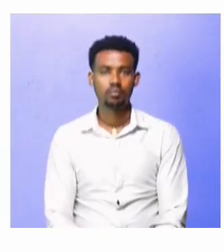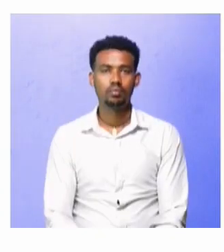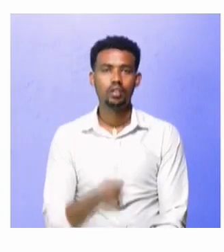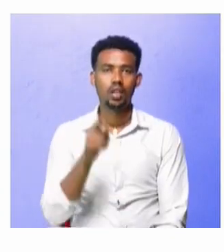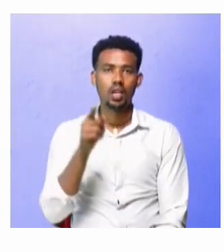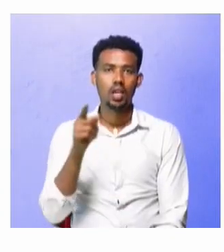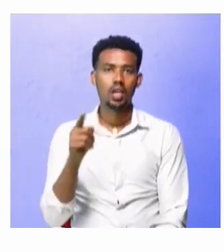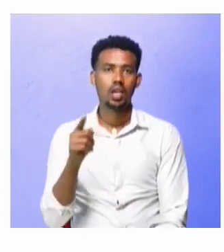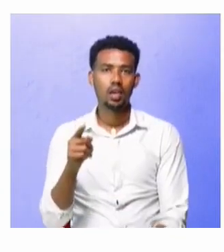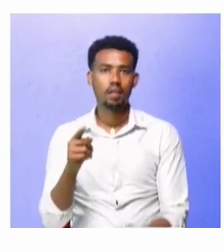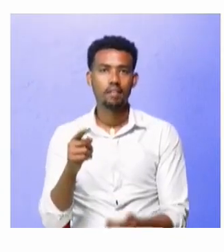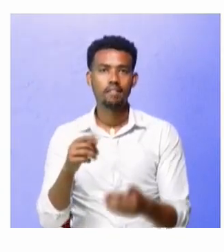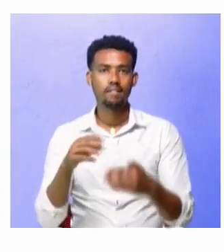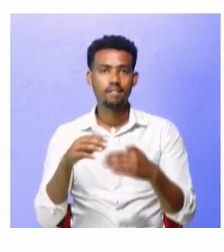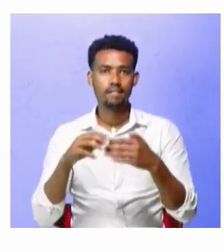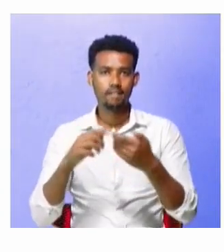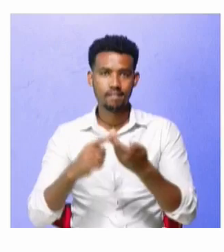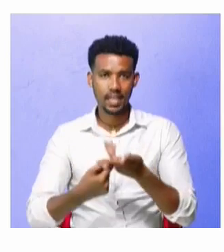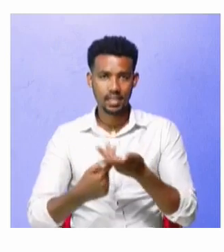fixed